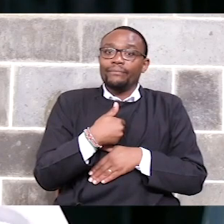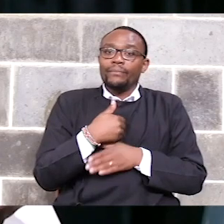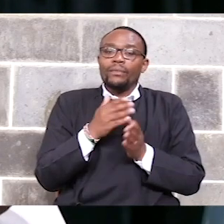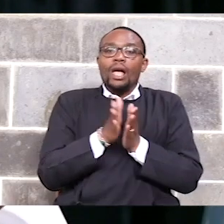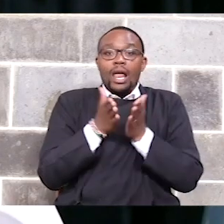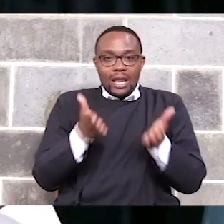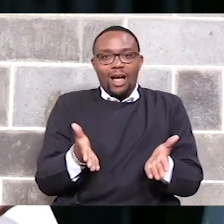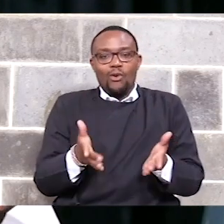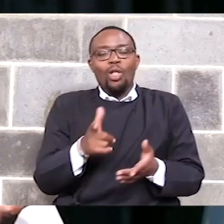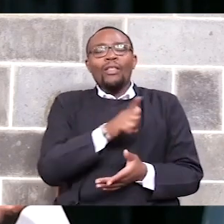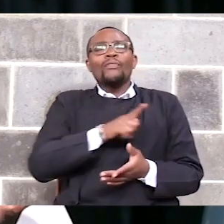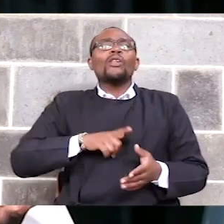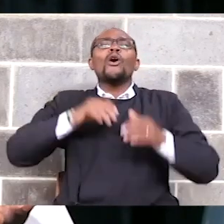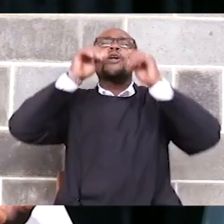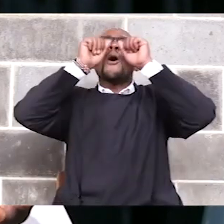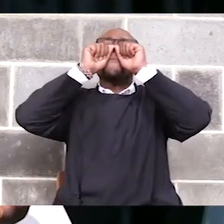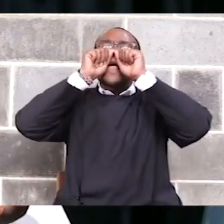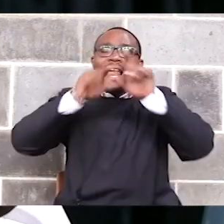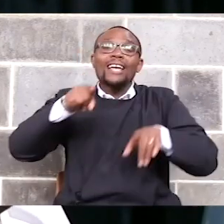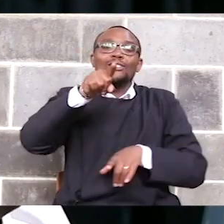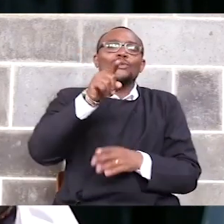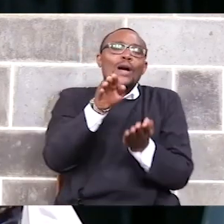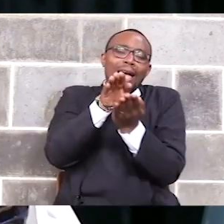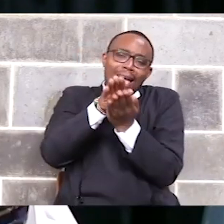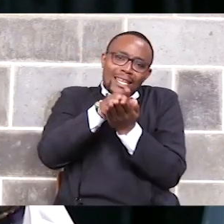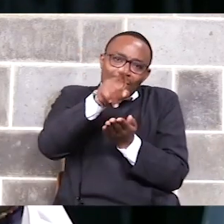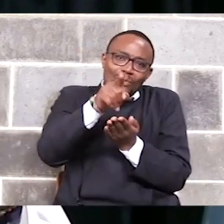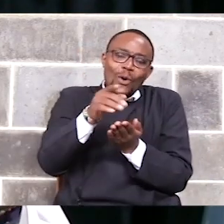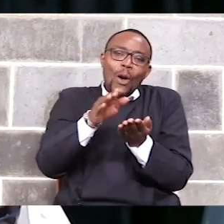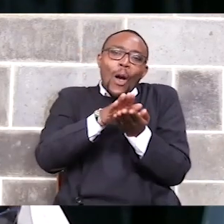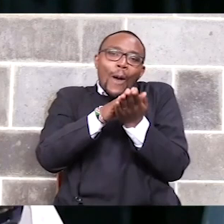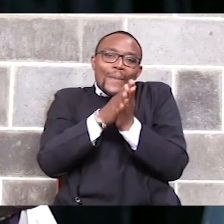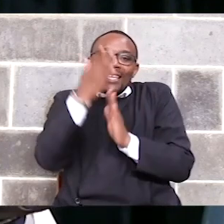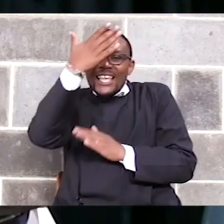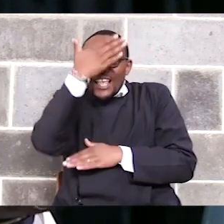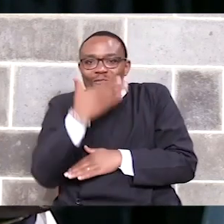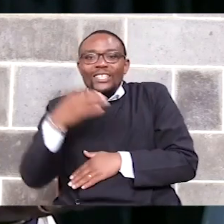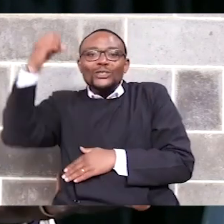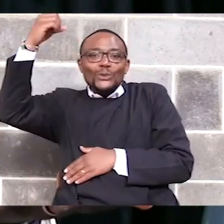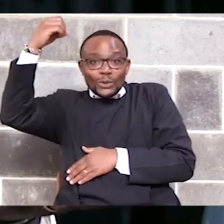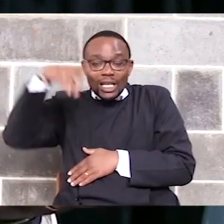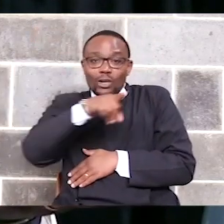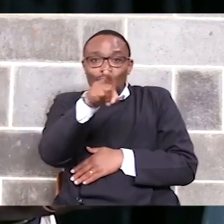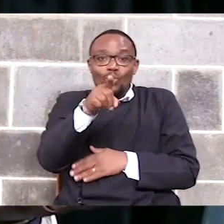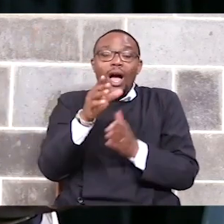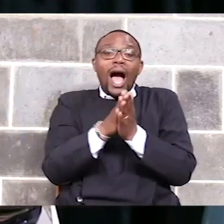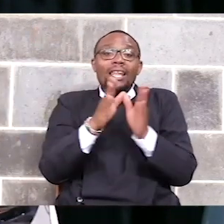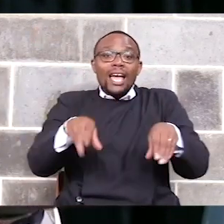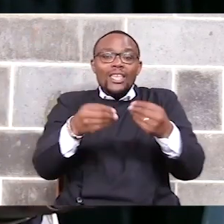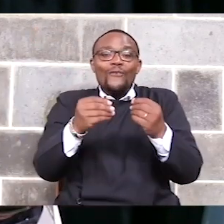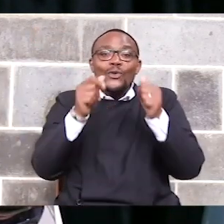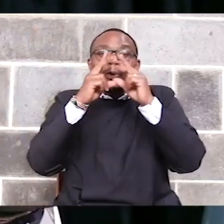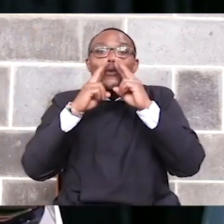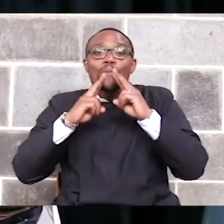now may the Lord bless you and keep you. May the Lord cause his face to shine towards you and give you peace. May